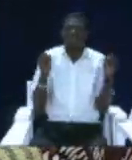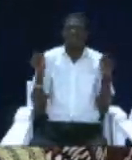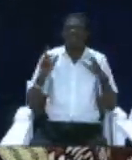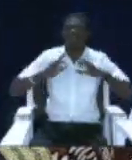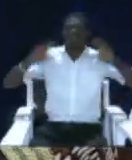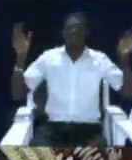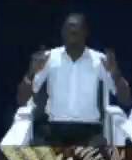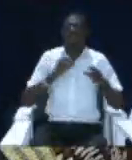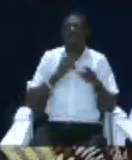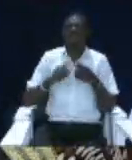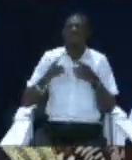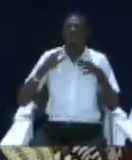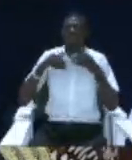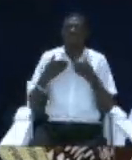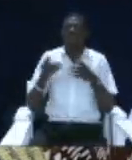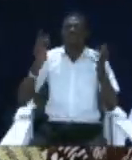wrapper we use in covering her.